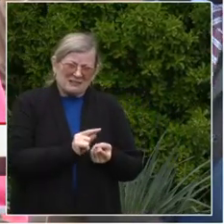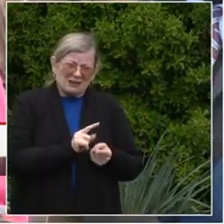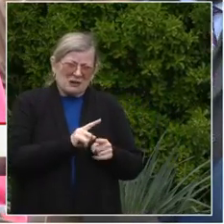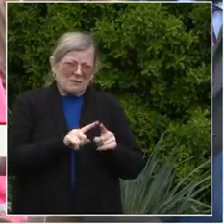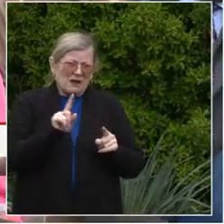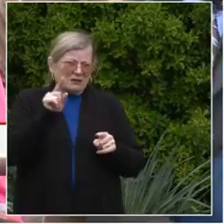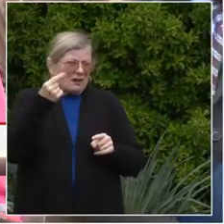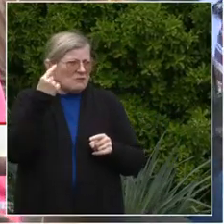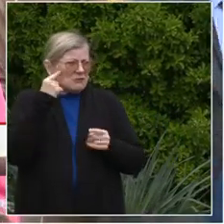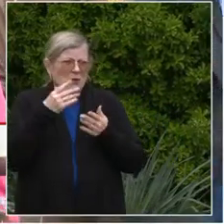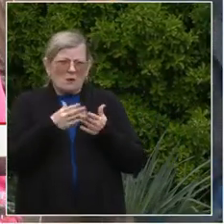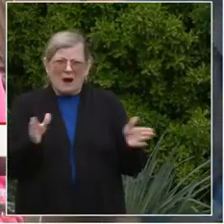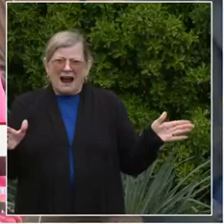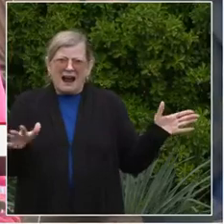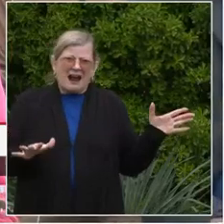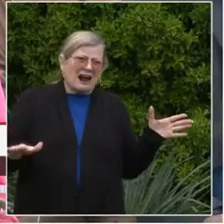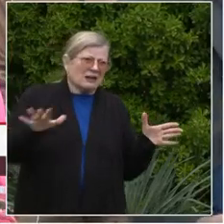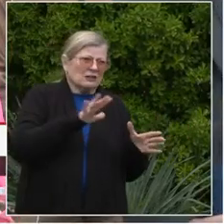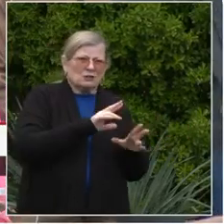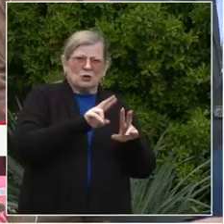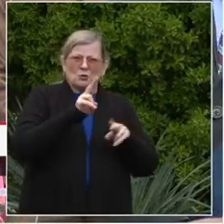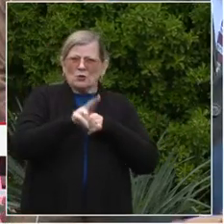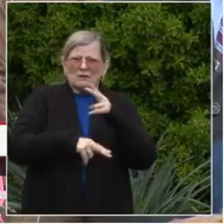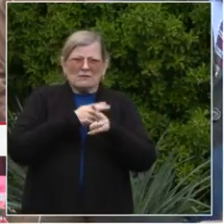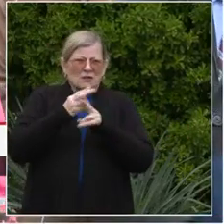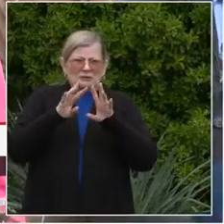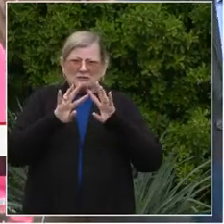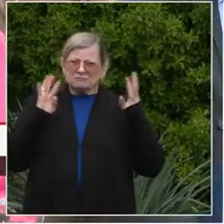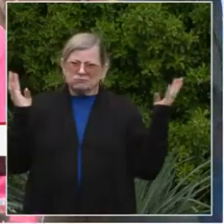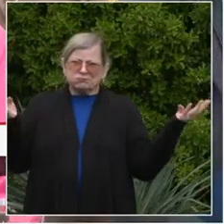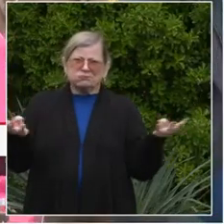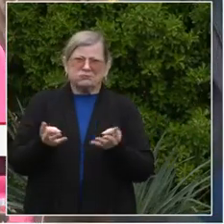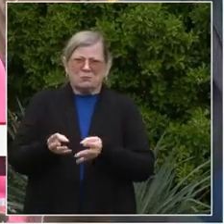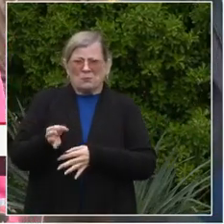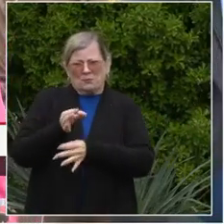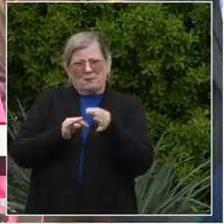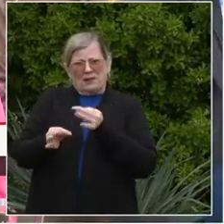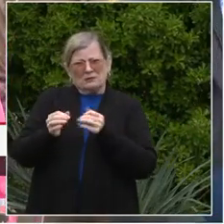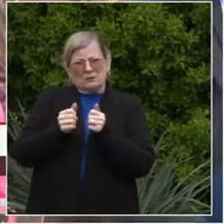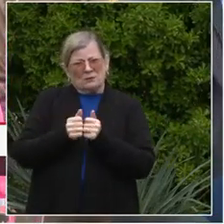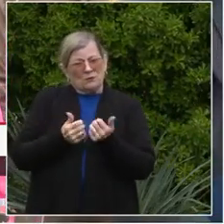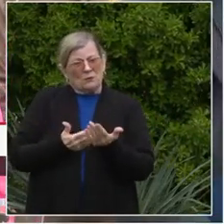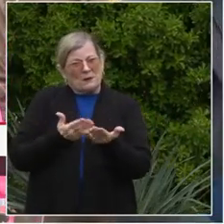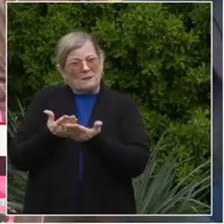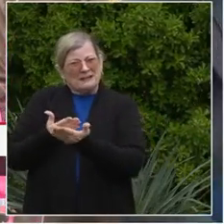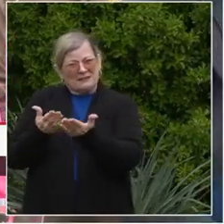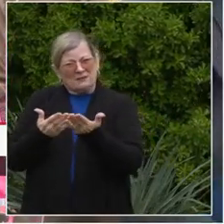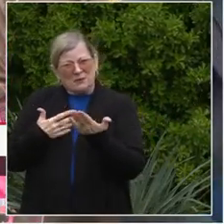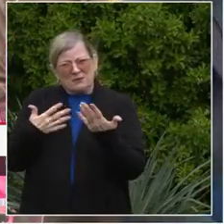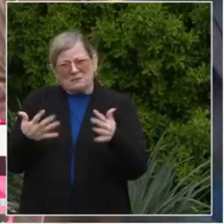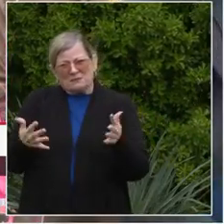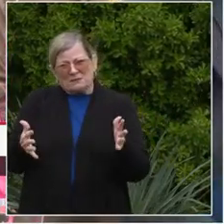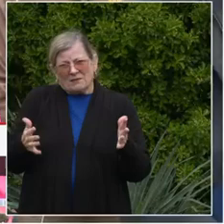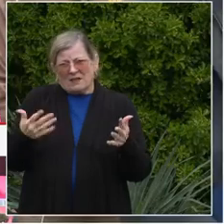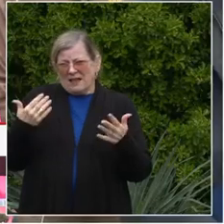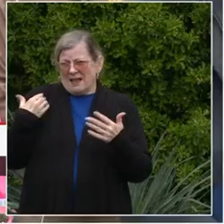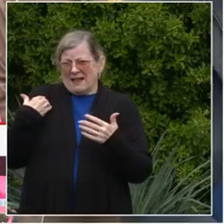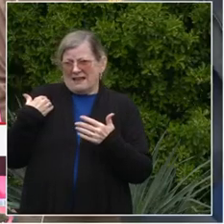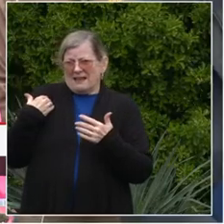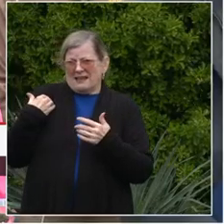mask mandate, we are replacing it with recommendations, as we've always had, about layered